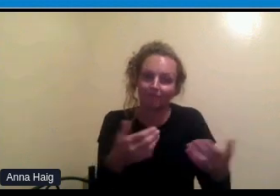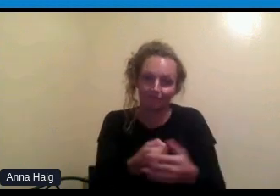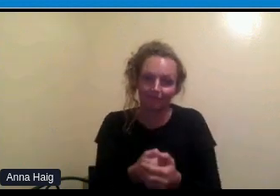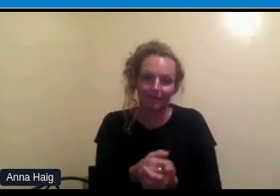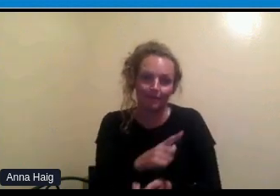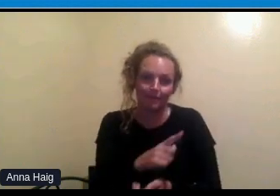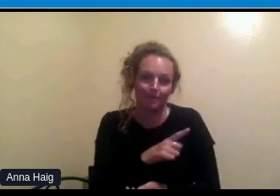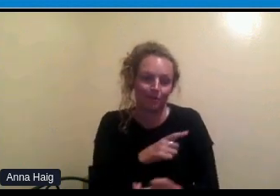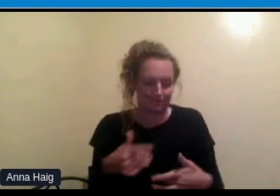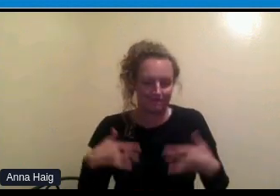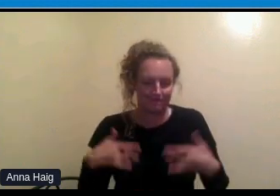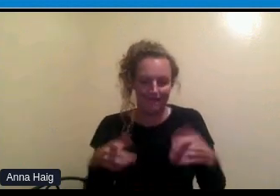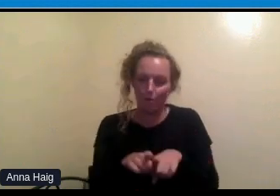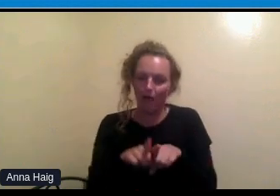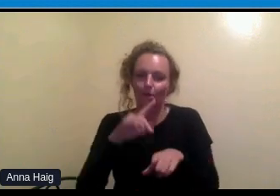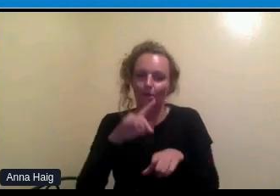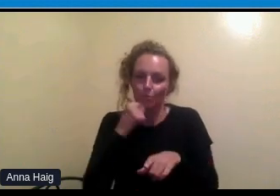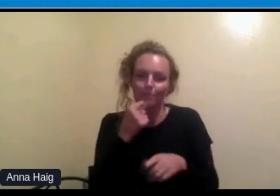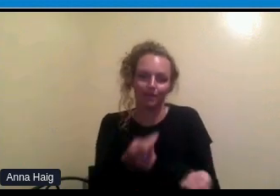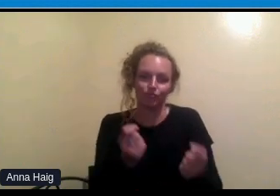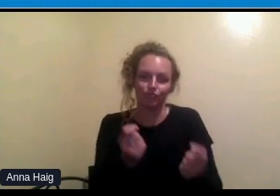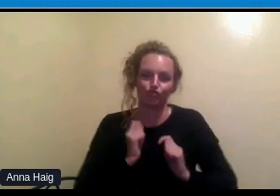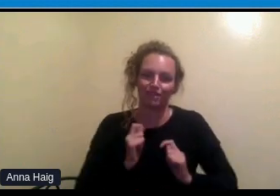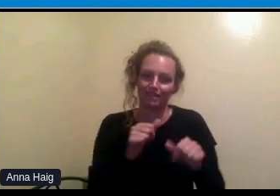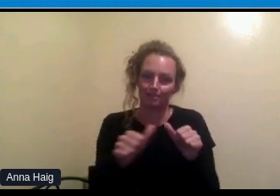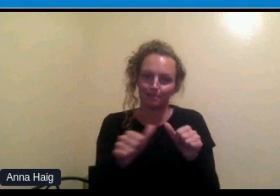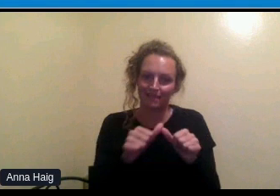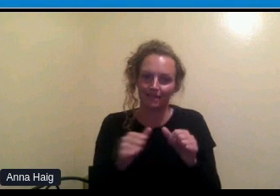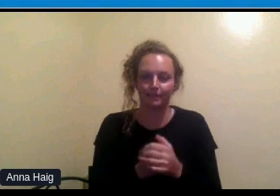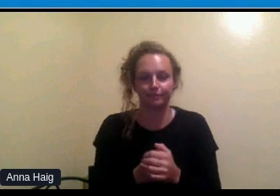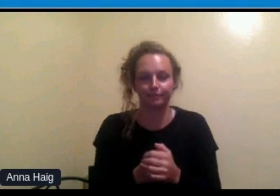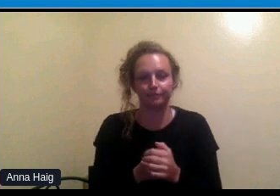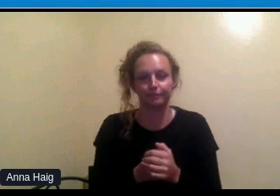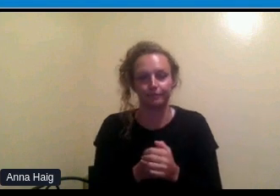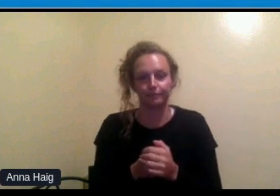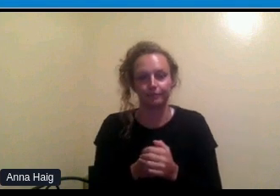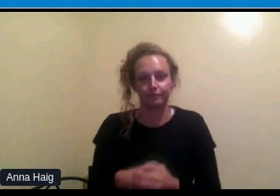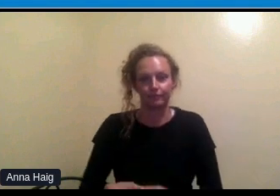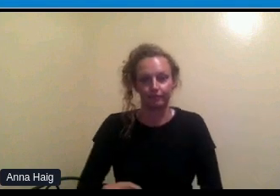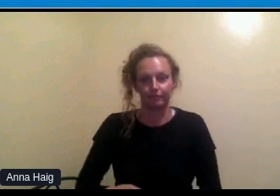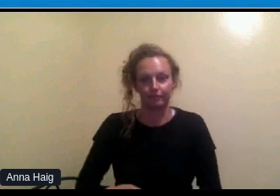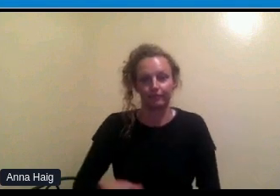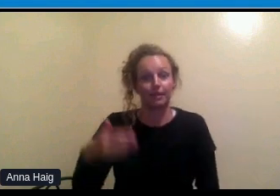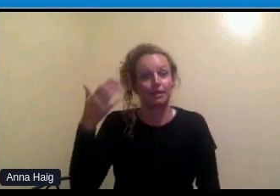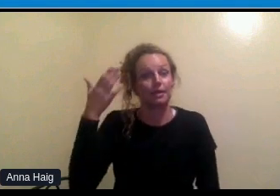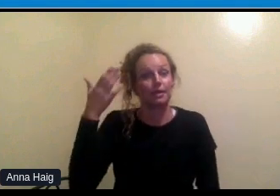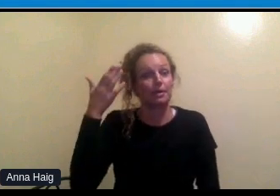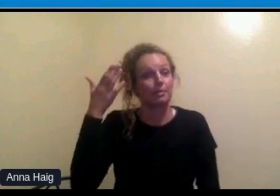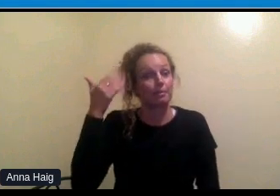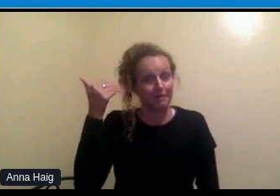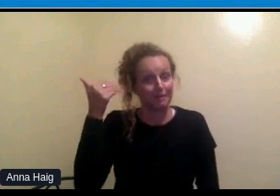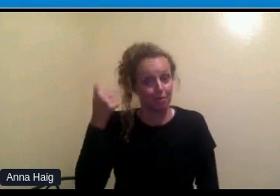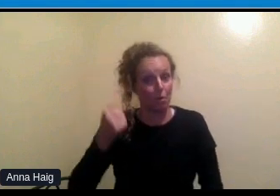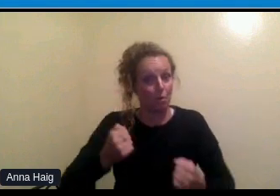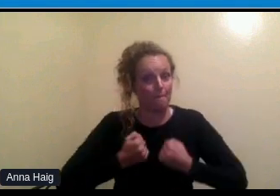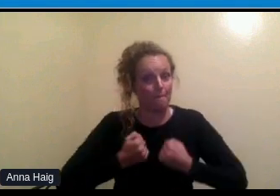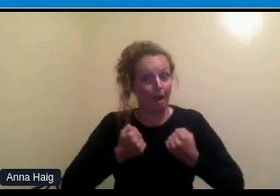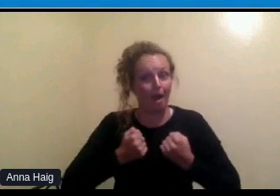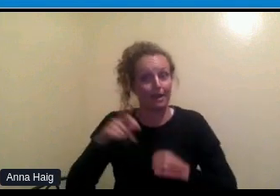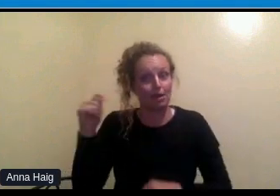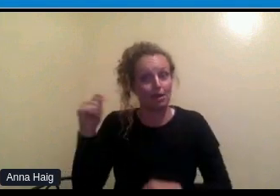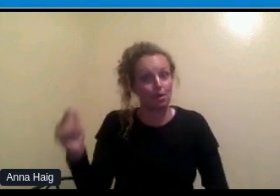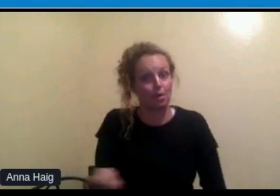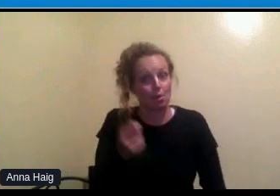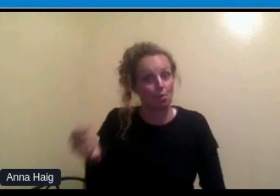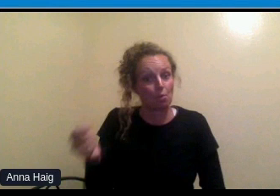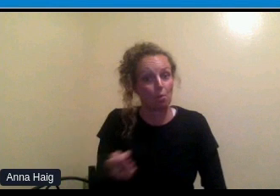nail polish on my washing machine so I could see where the dials were, because it was all white. And although it had a slightly raised bit, there was no